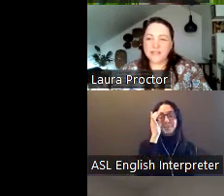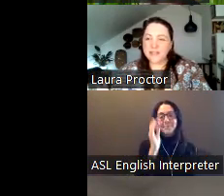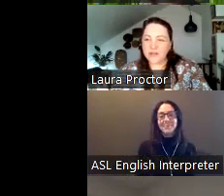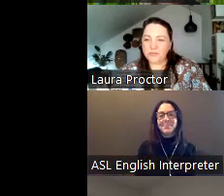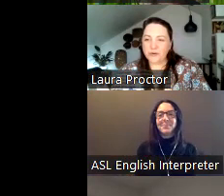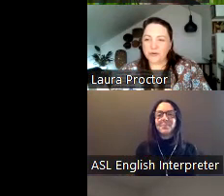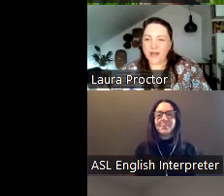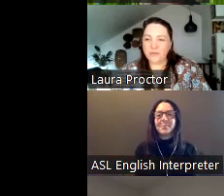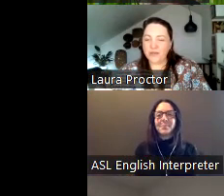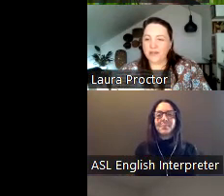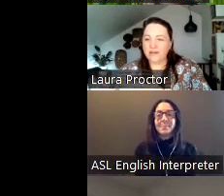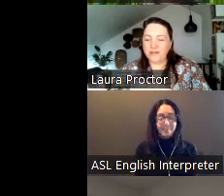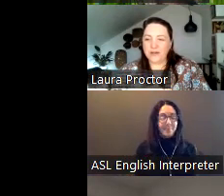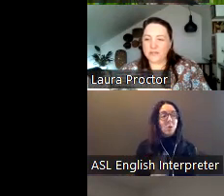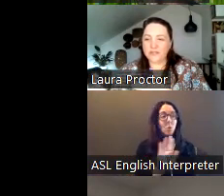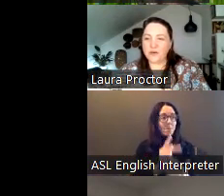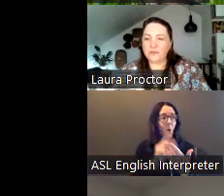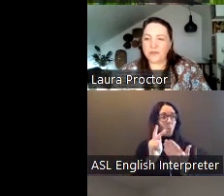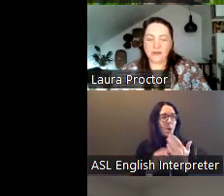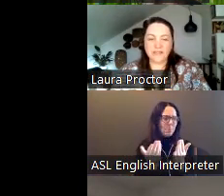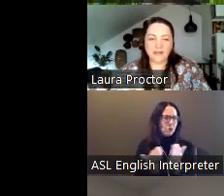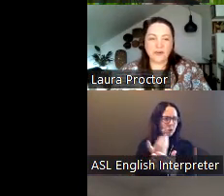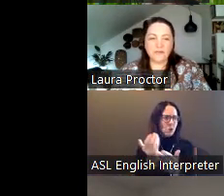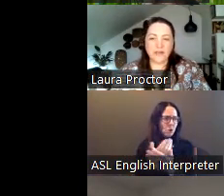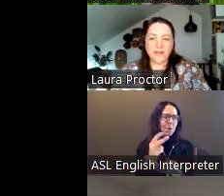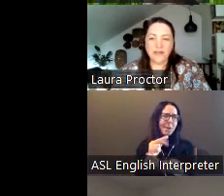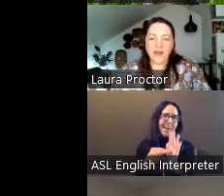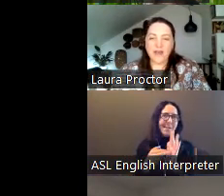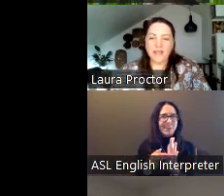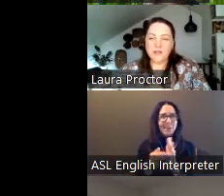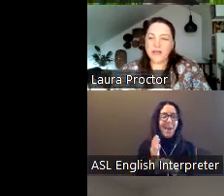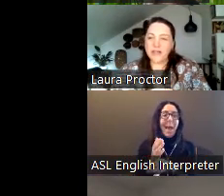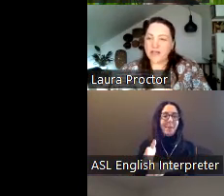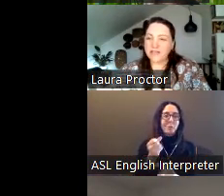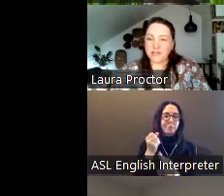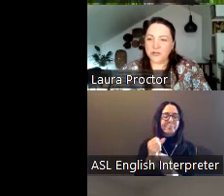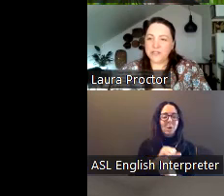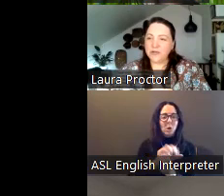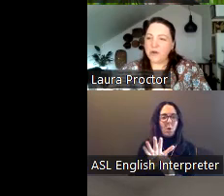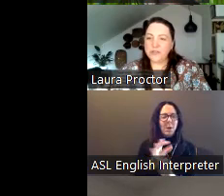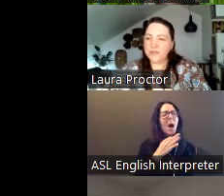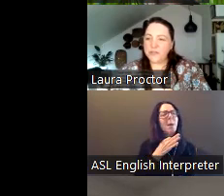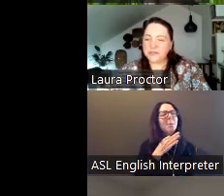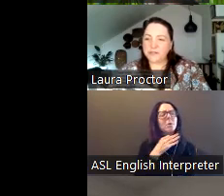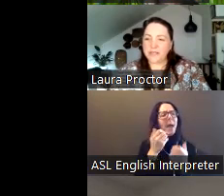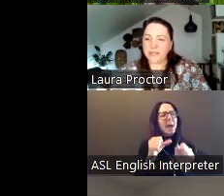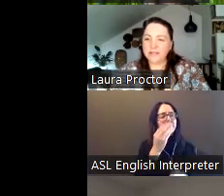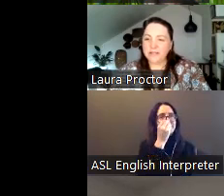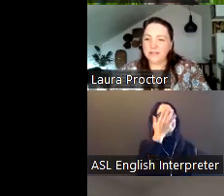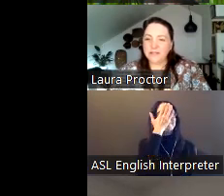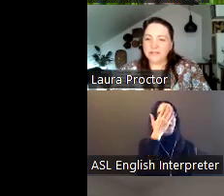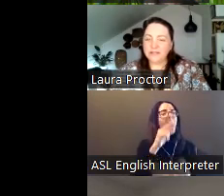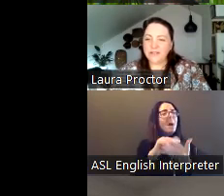since this is a new program within, since COVID, the onset of COVID, is there any lessons learned here? What would you do